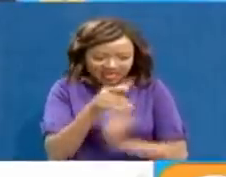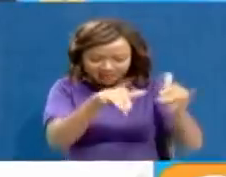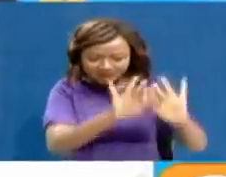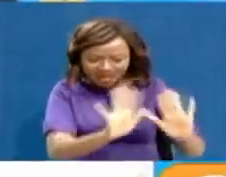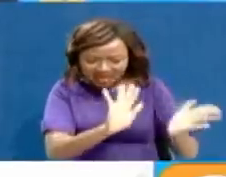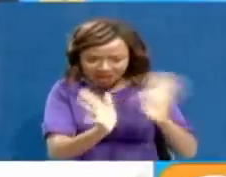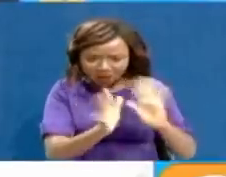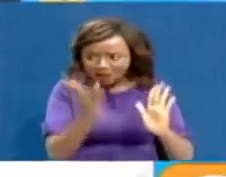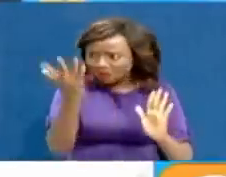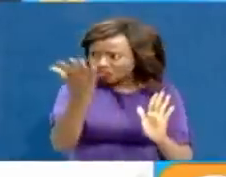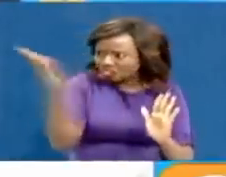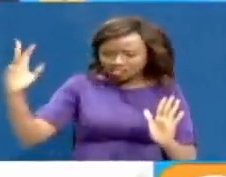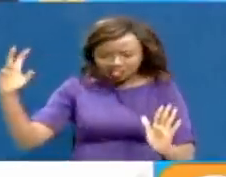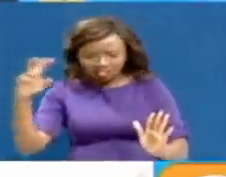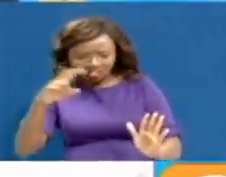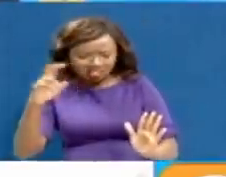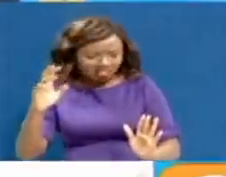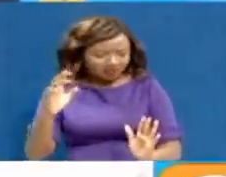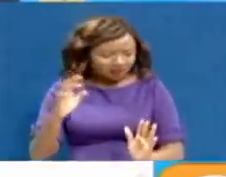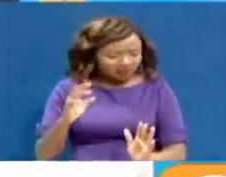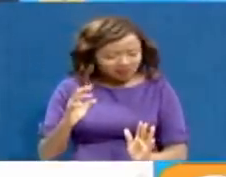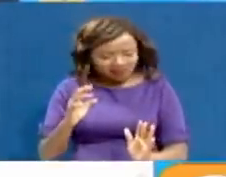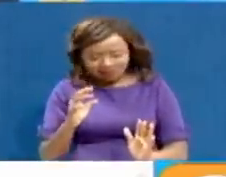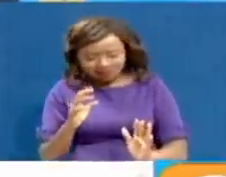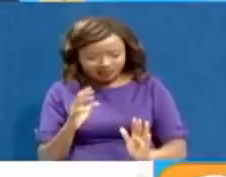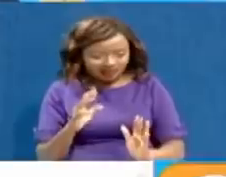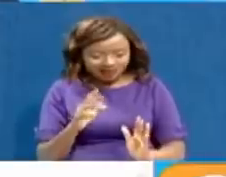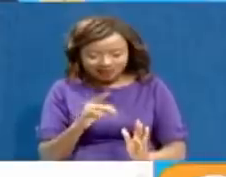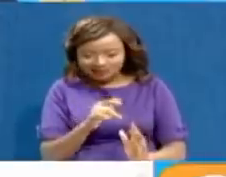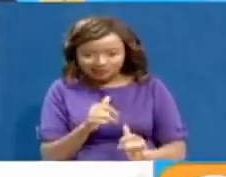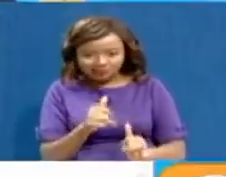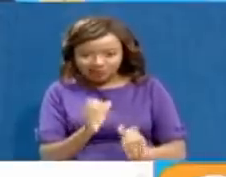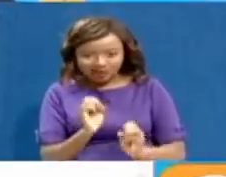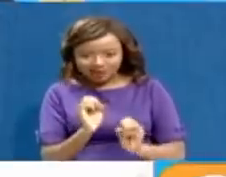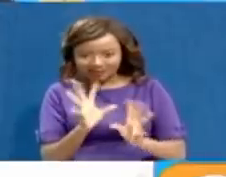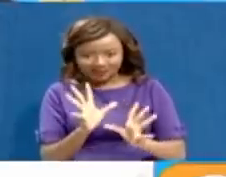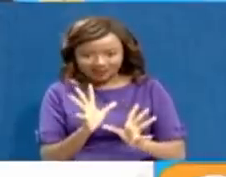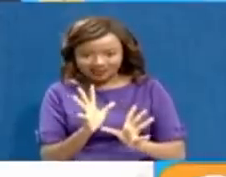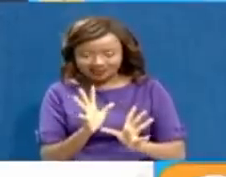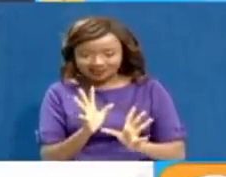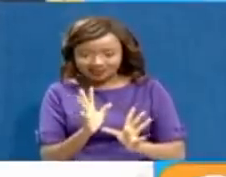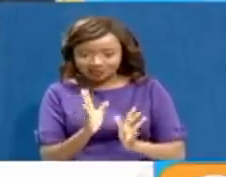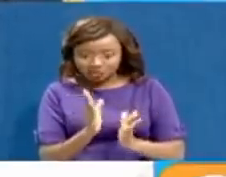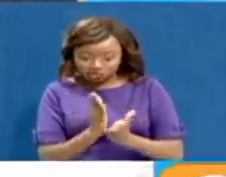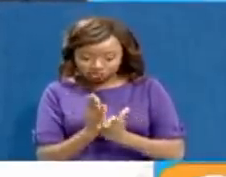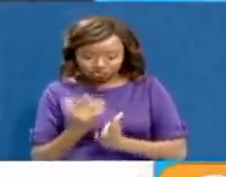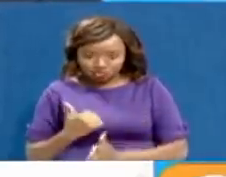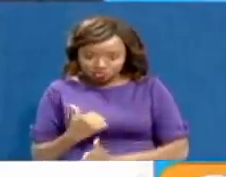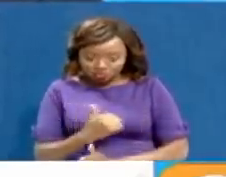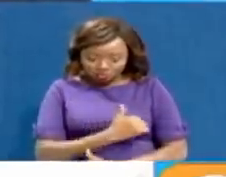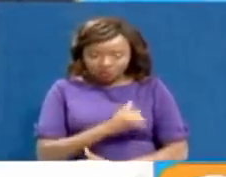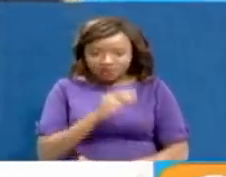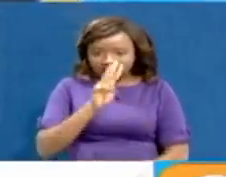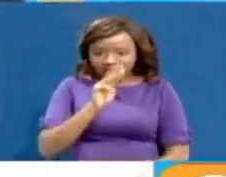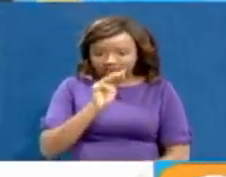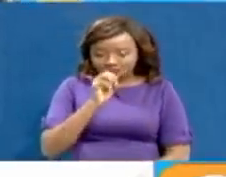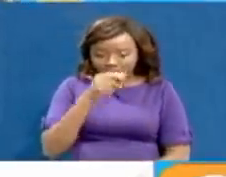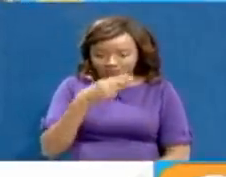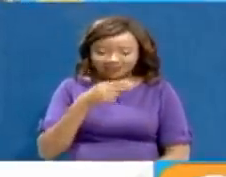concerns. This is an issue that we are currently